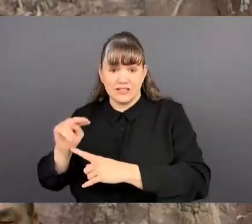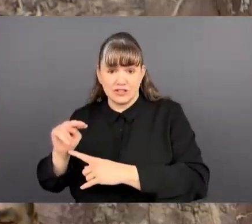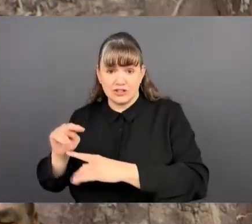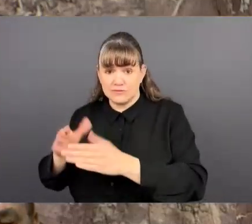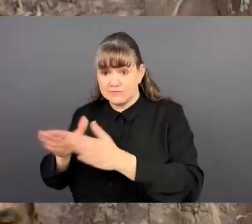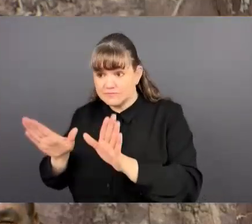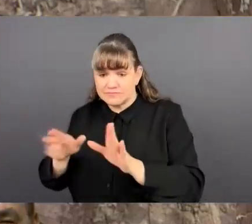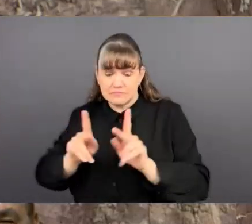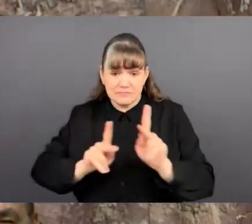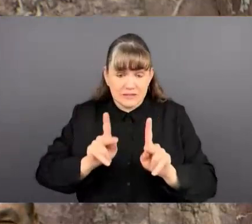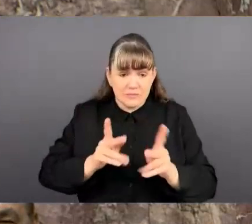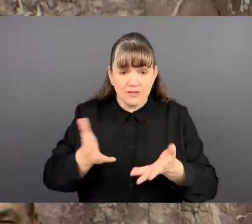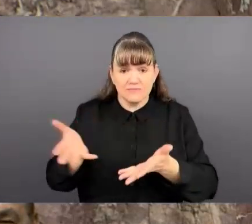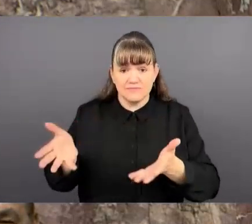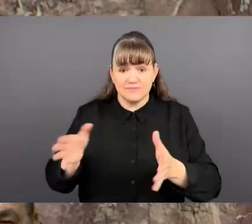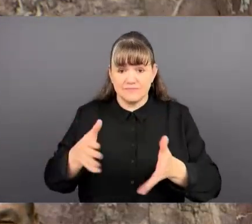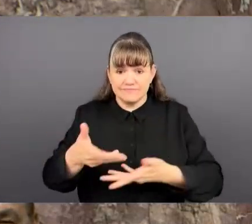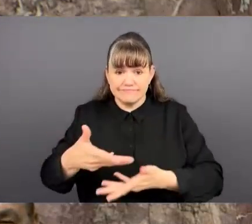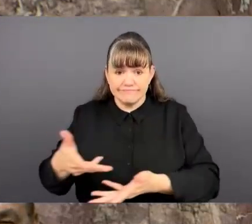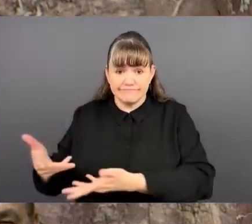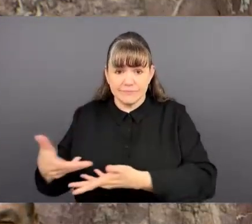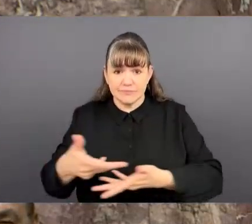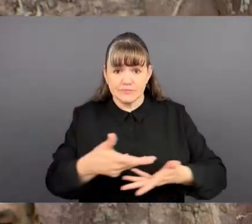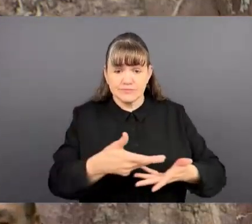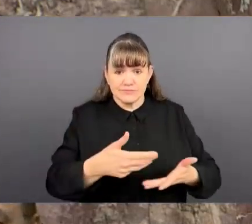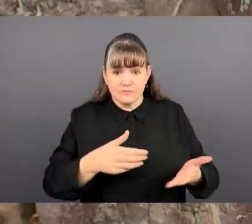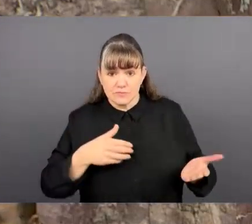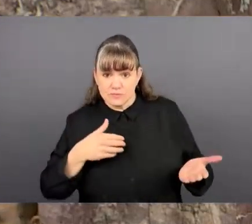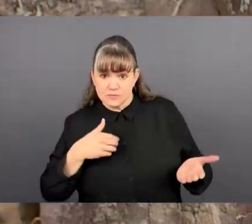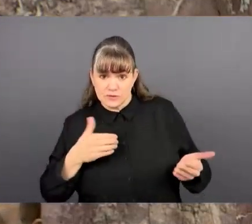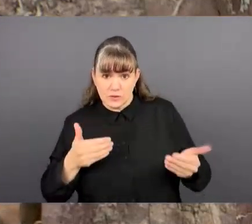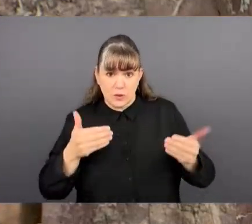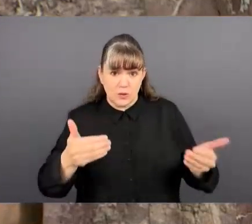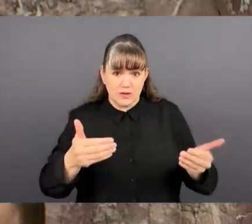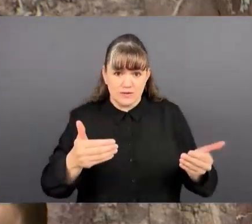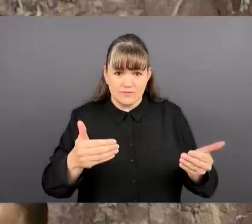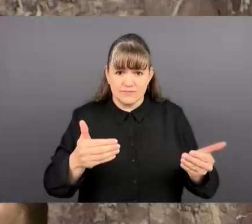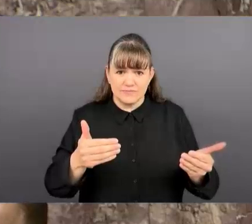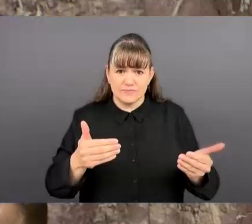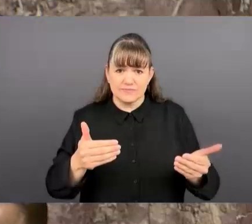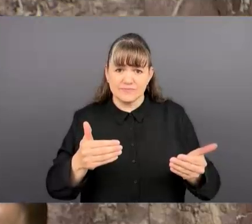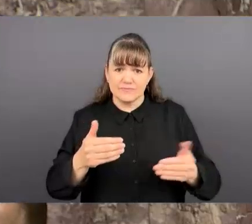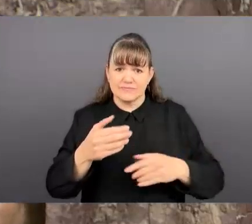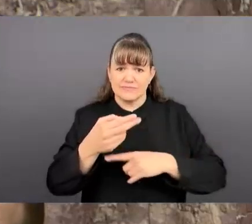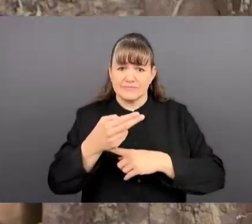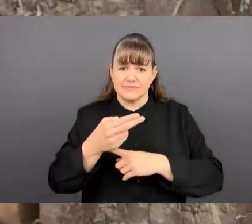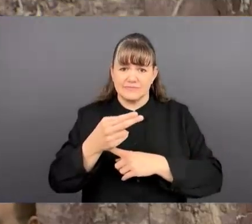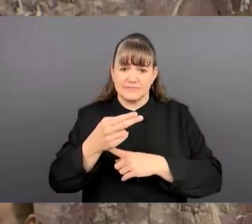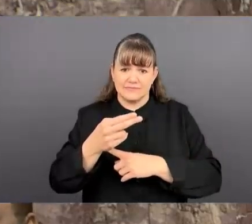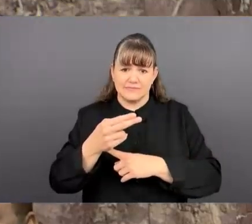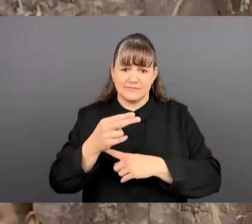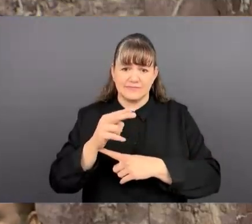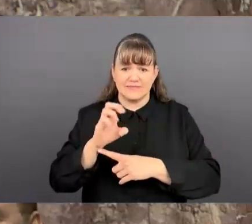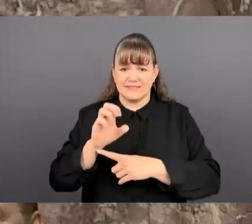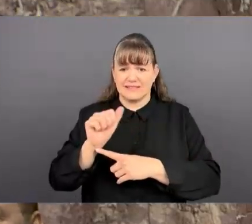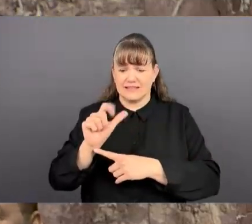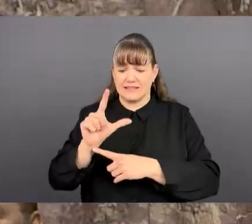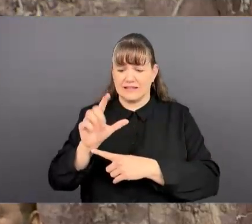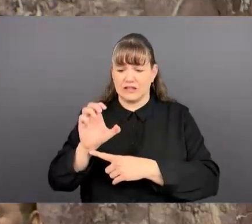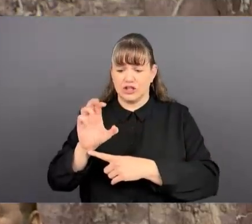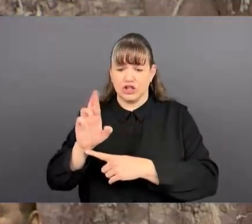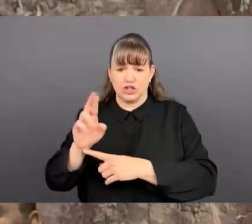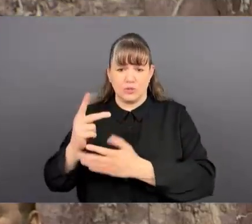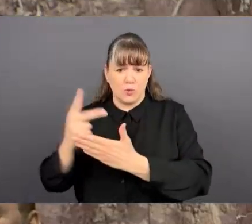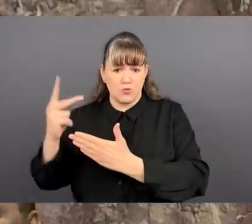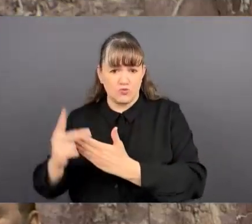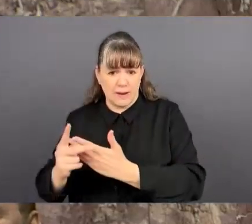our advancement of the Healer program. We're proceeding, Honourable Speaker, to maximize the return